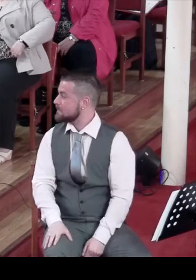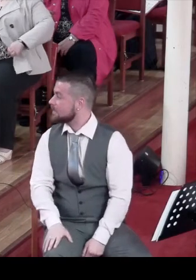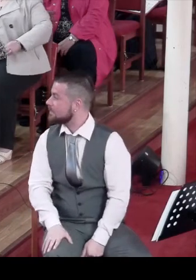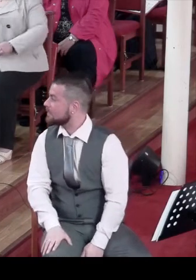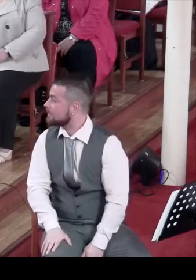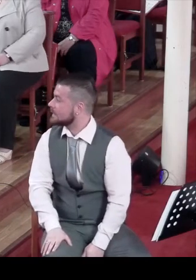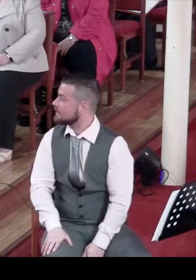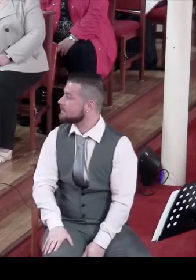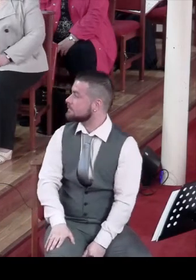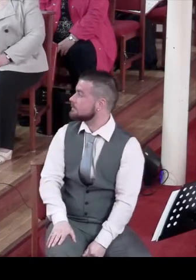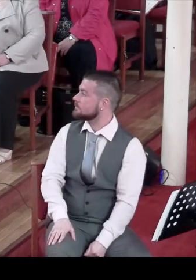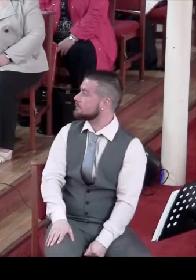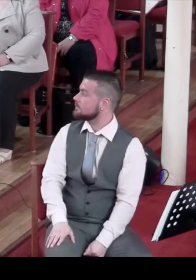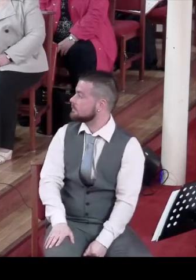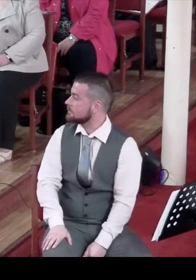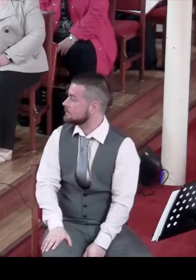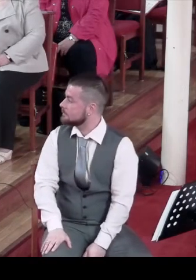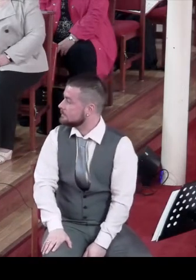Right, Margaret.